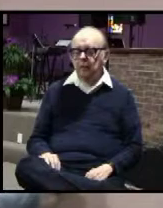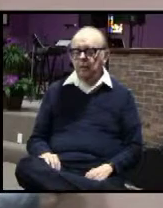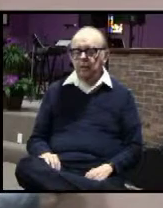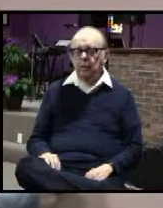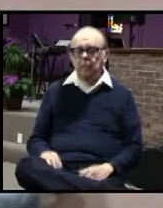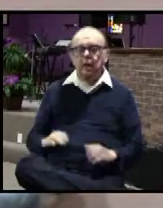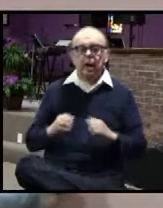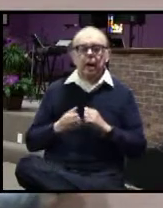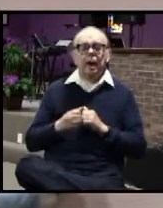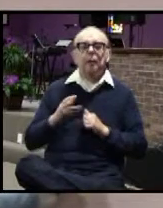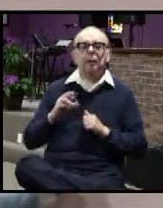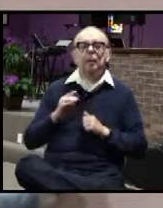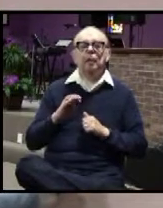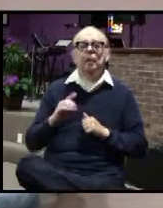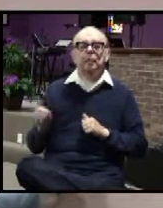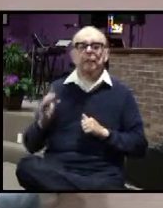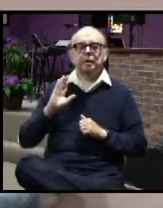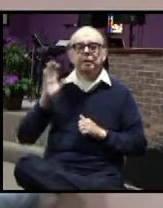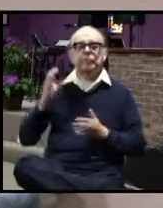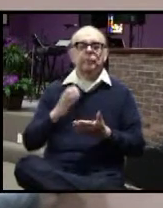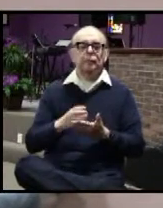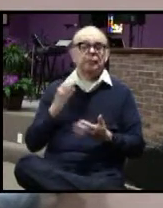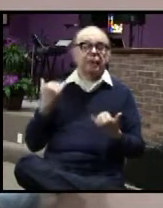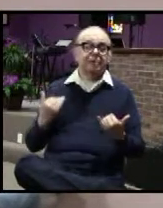How cracked is your pot today?